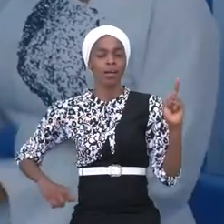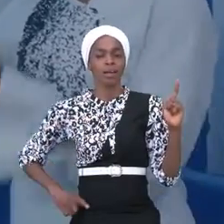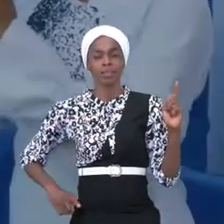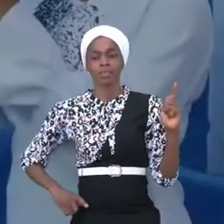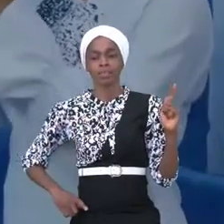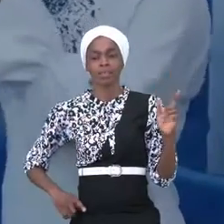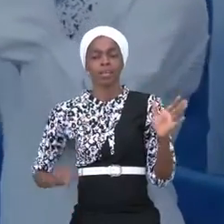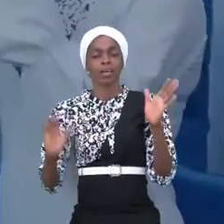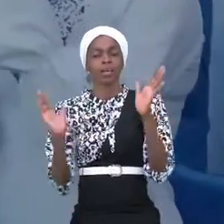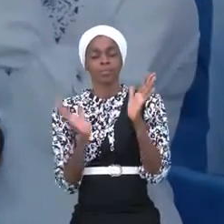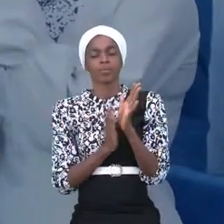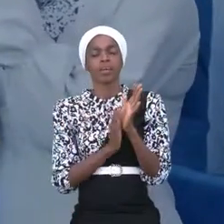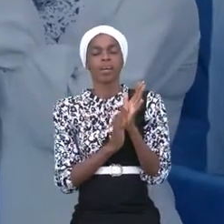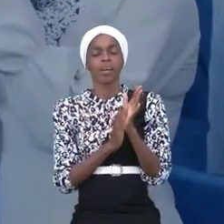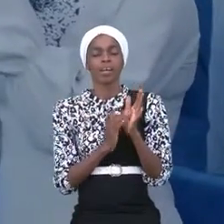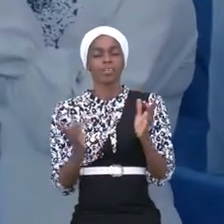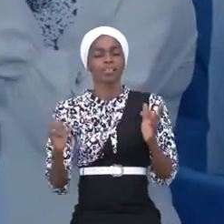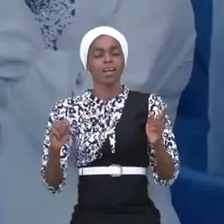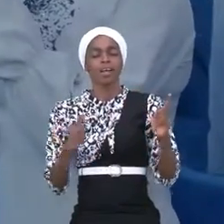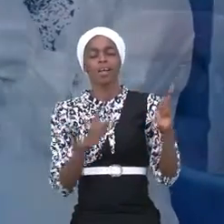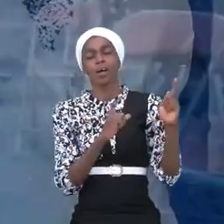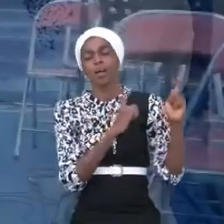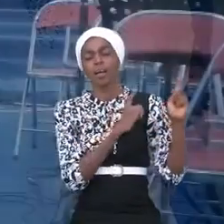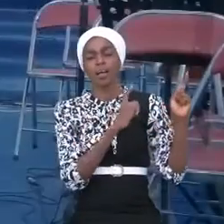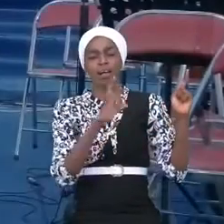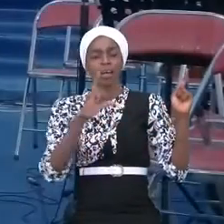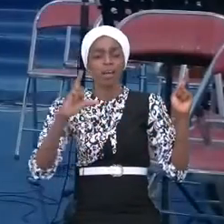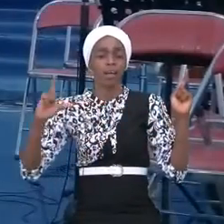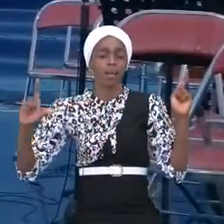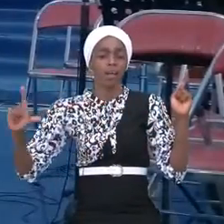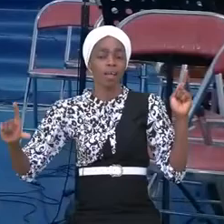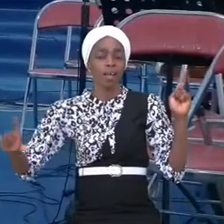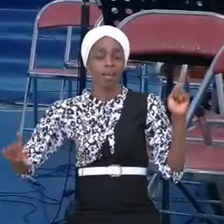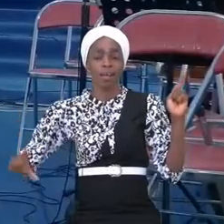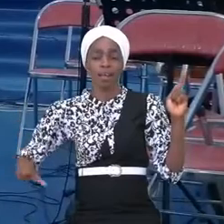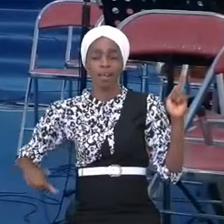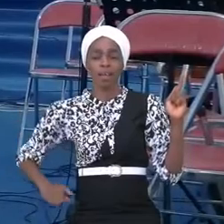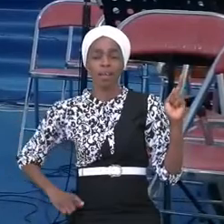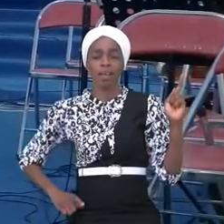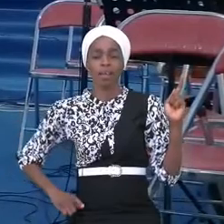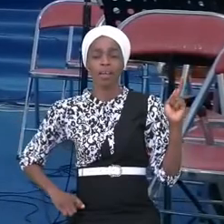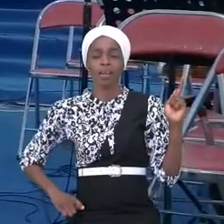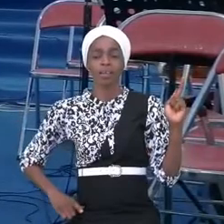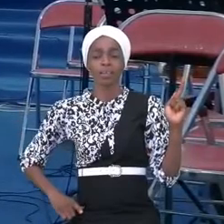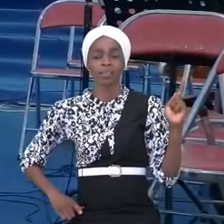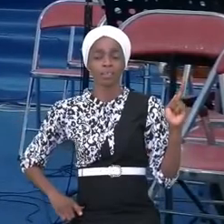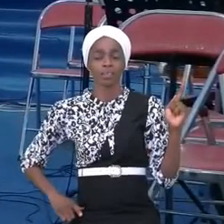Lord. Praise the Lord. Praise the Lord. Sing.